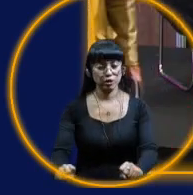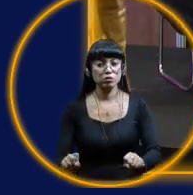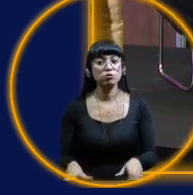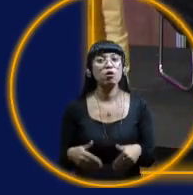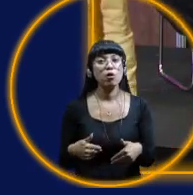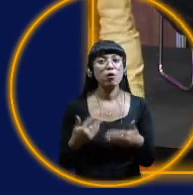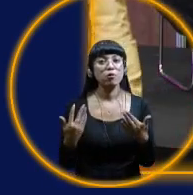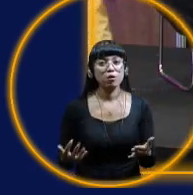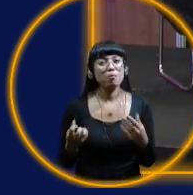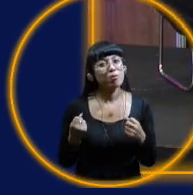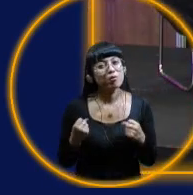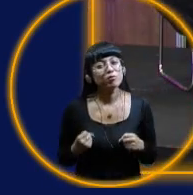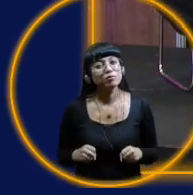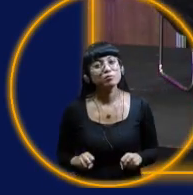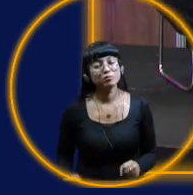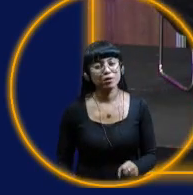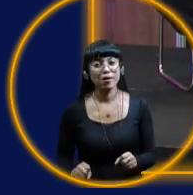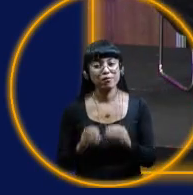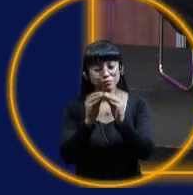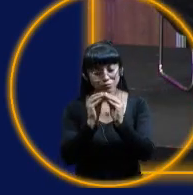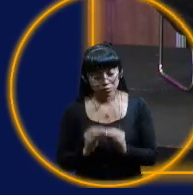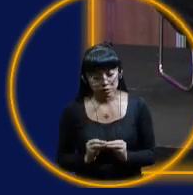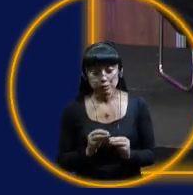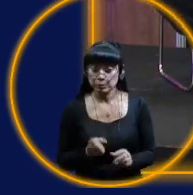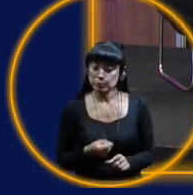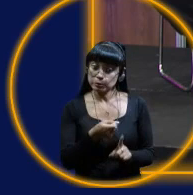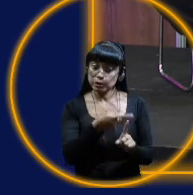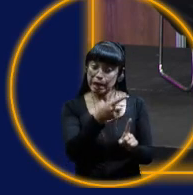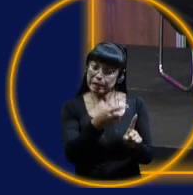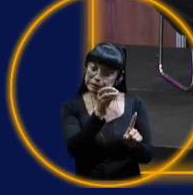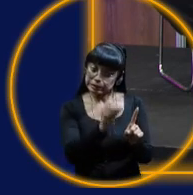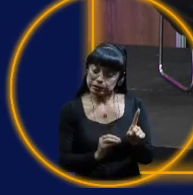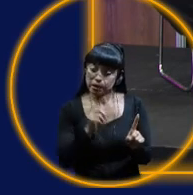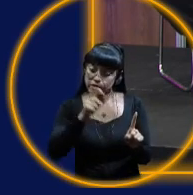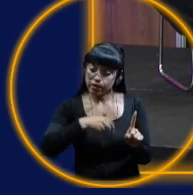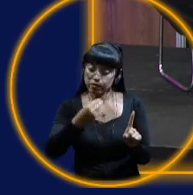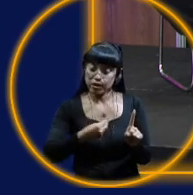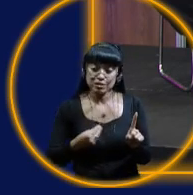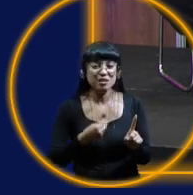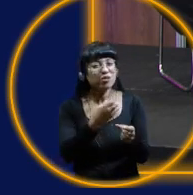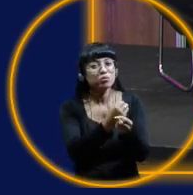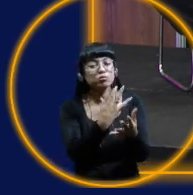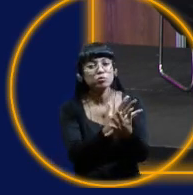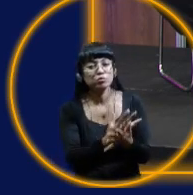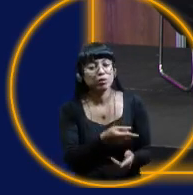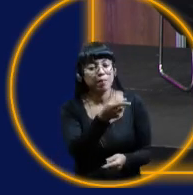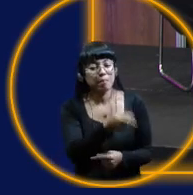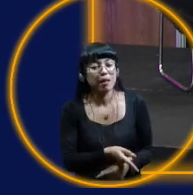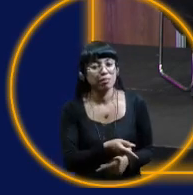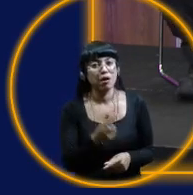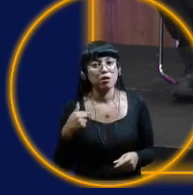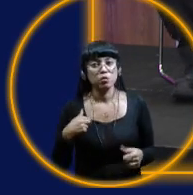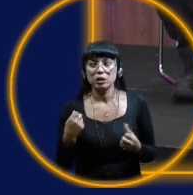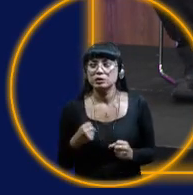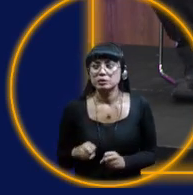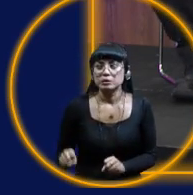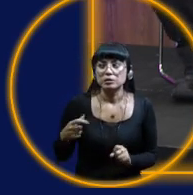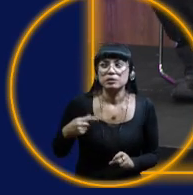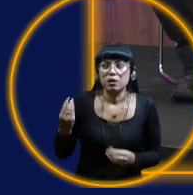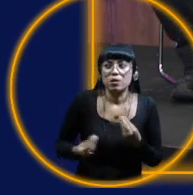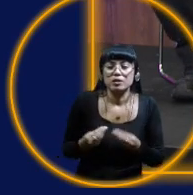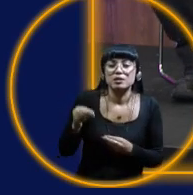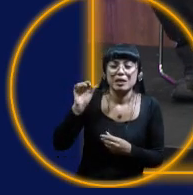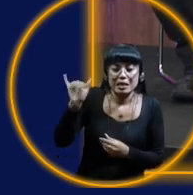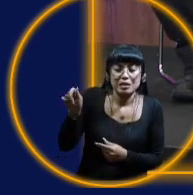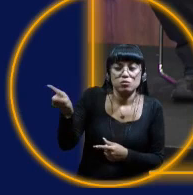forcing the way we are into like a set structure. Like, I have ADHD, and there's a lot of pressure to like